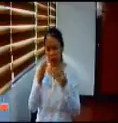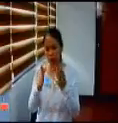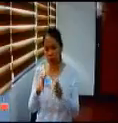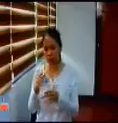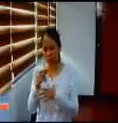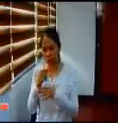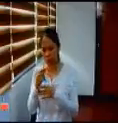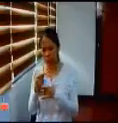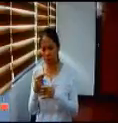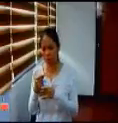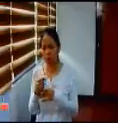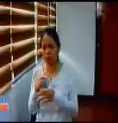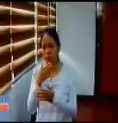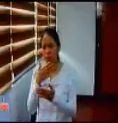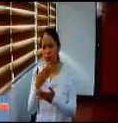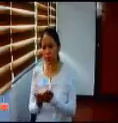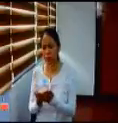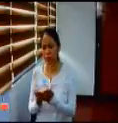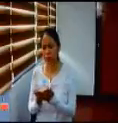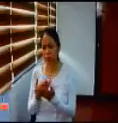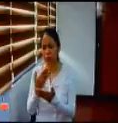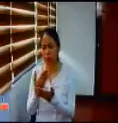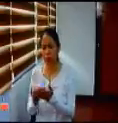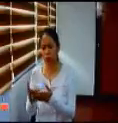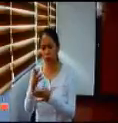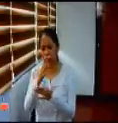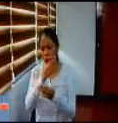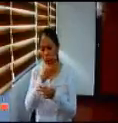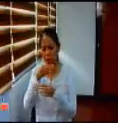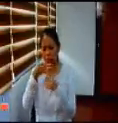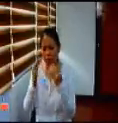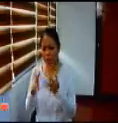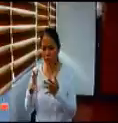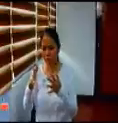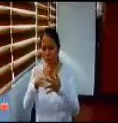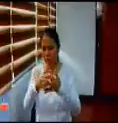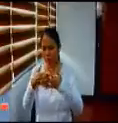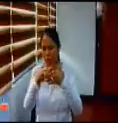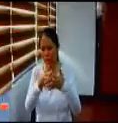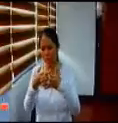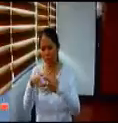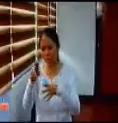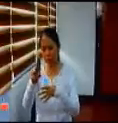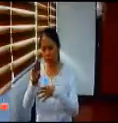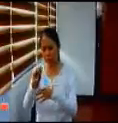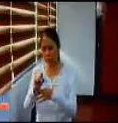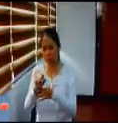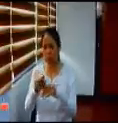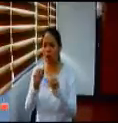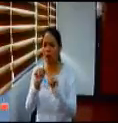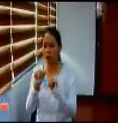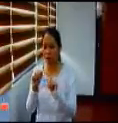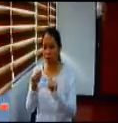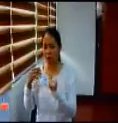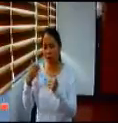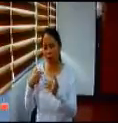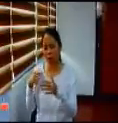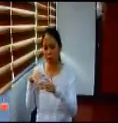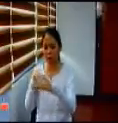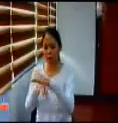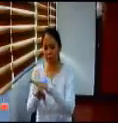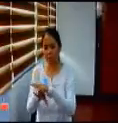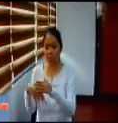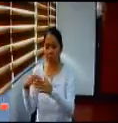ng America na access yung market natin. I have a market just 15 kilometers away because it's a bad